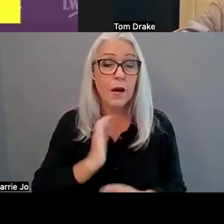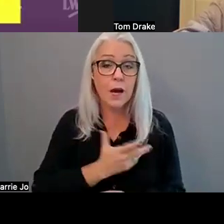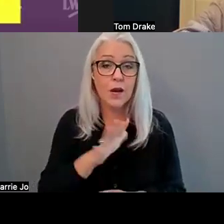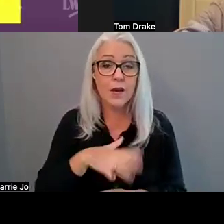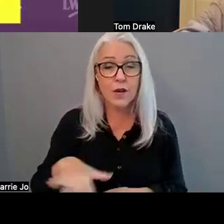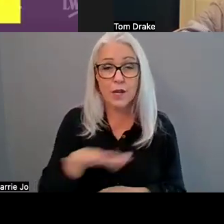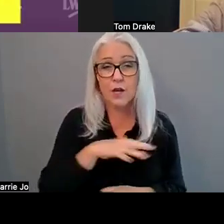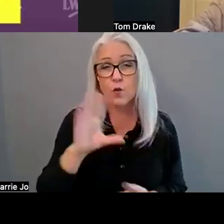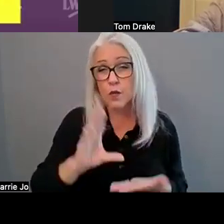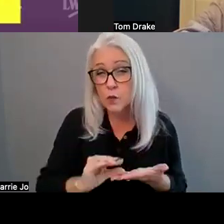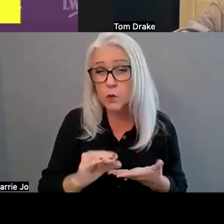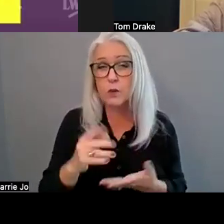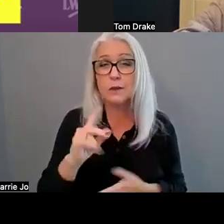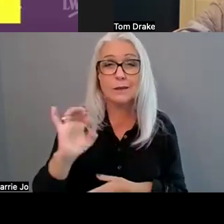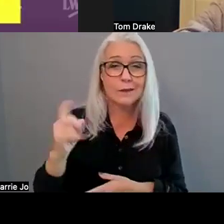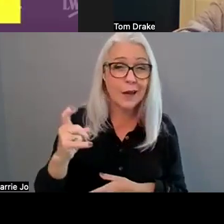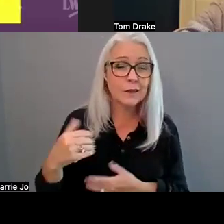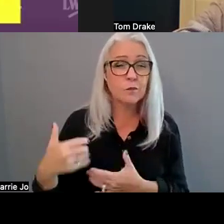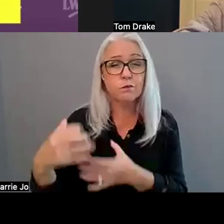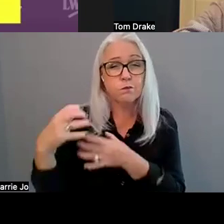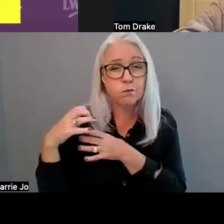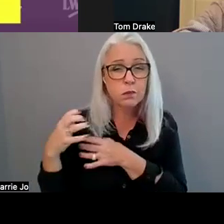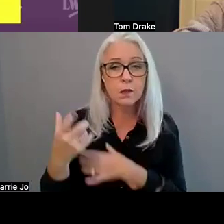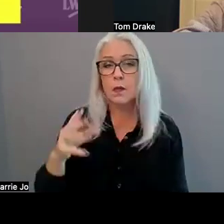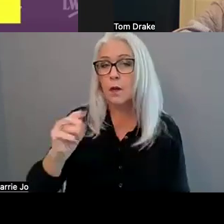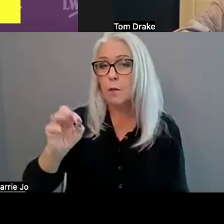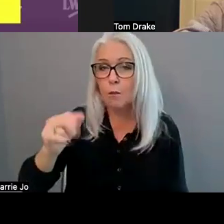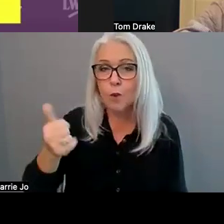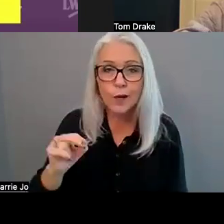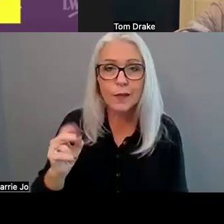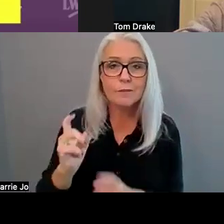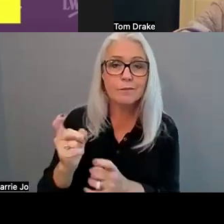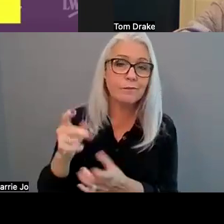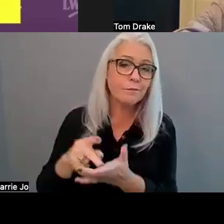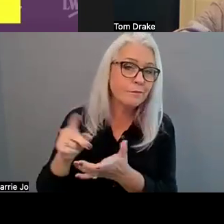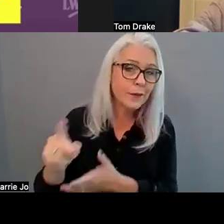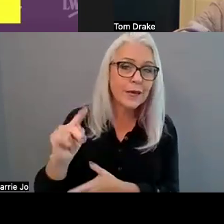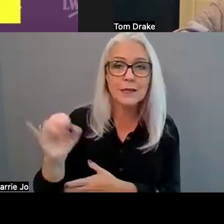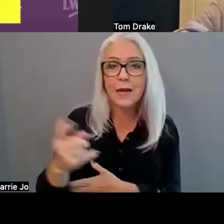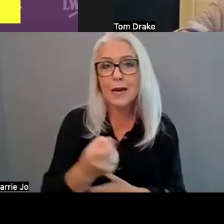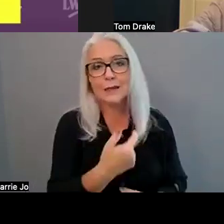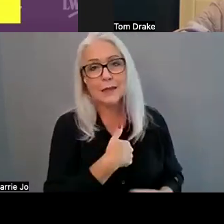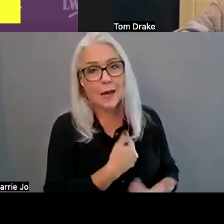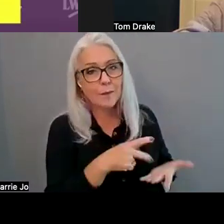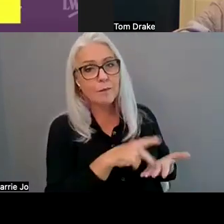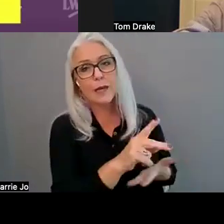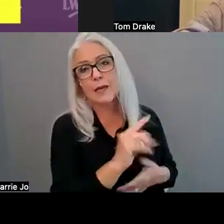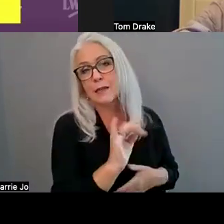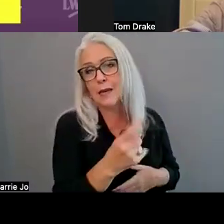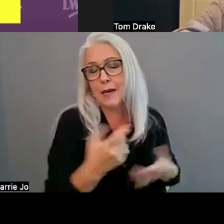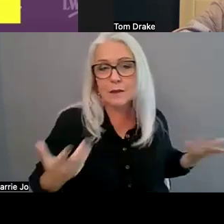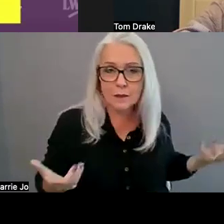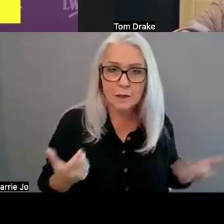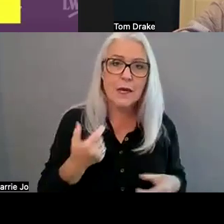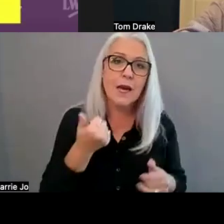reduce the tax burden on all of us. Morgan's paying taxes, and so am I, and we both feel it every several months